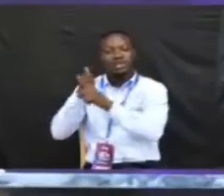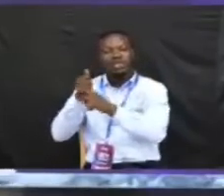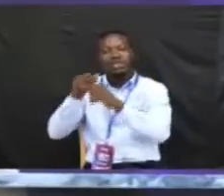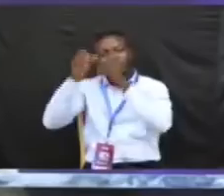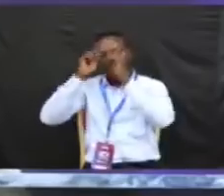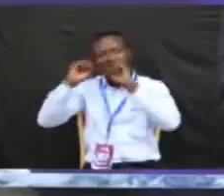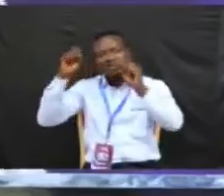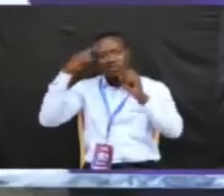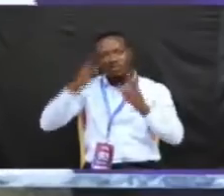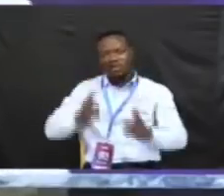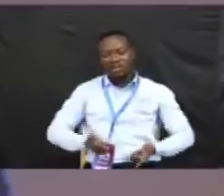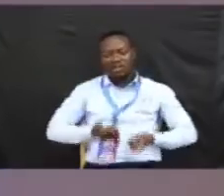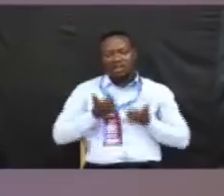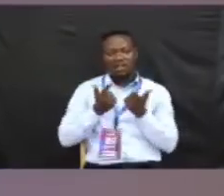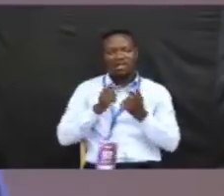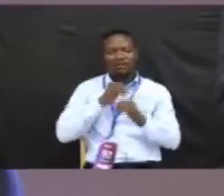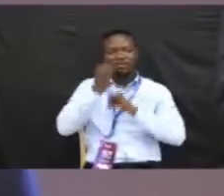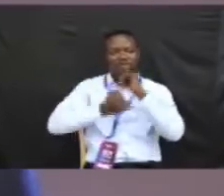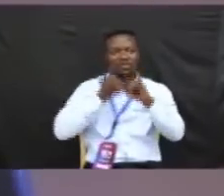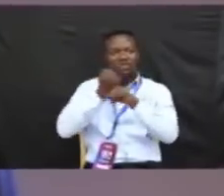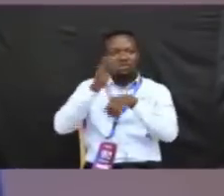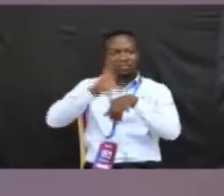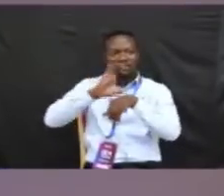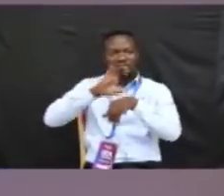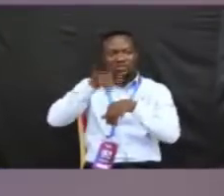life international church